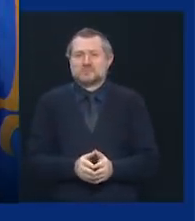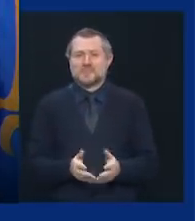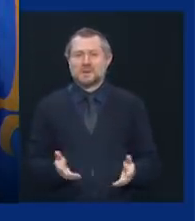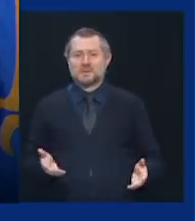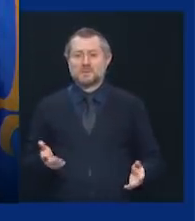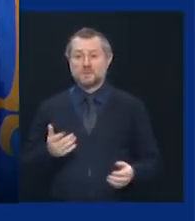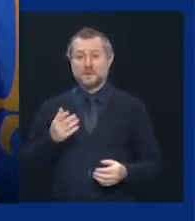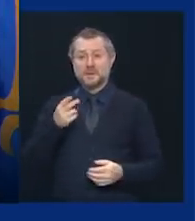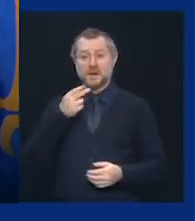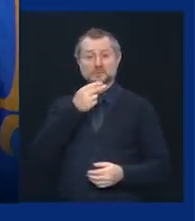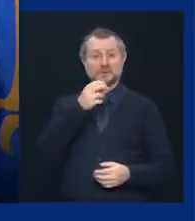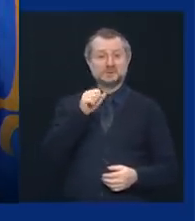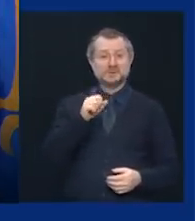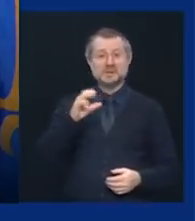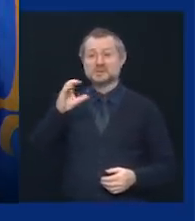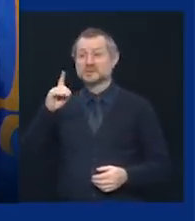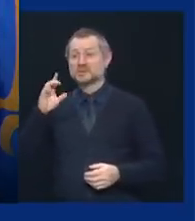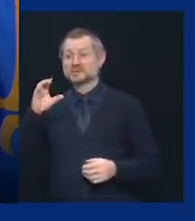checked out,